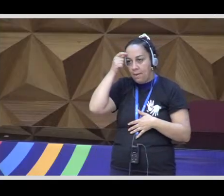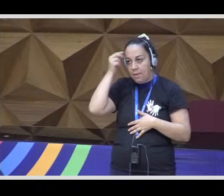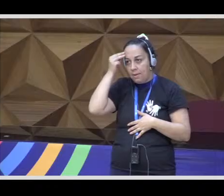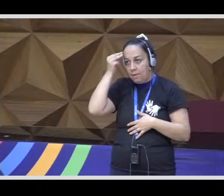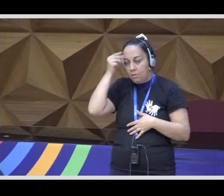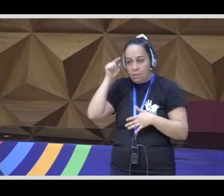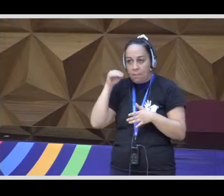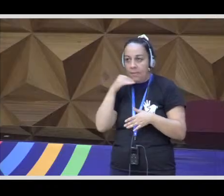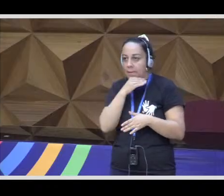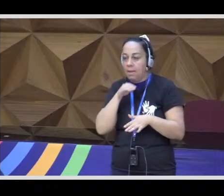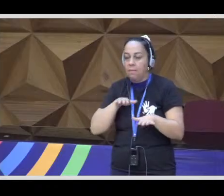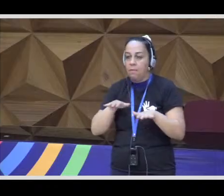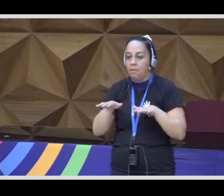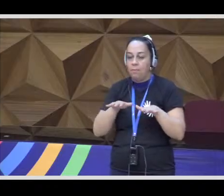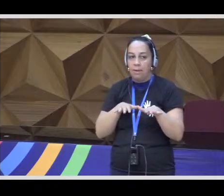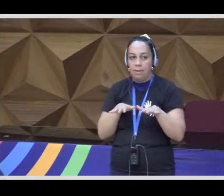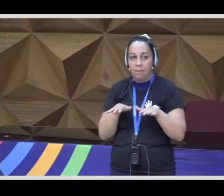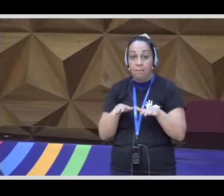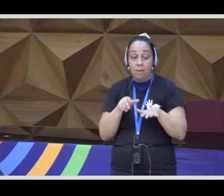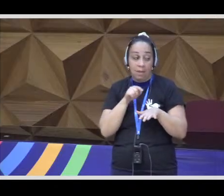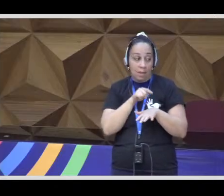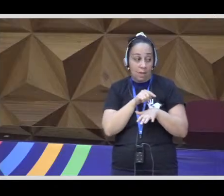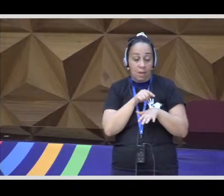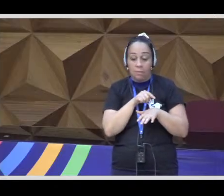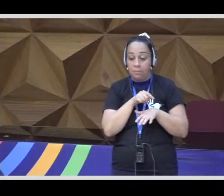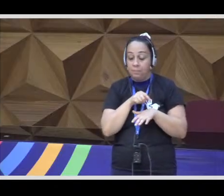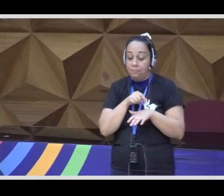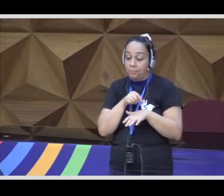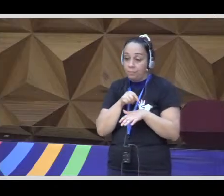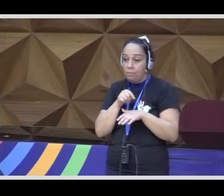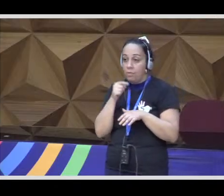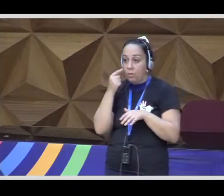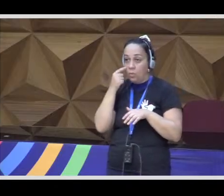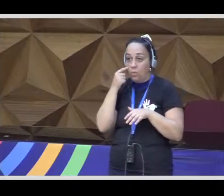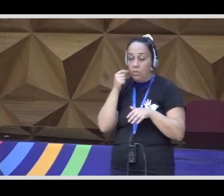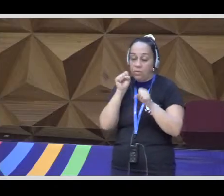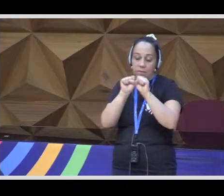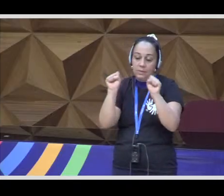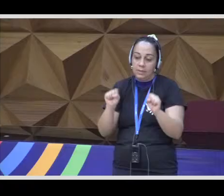your vestibular system, are perceiving changes in acceleration rather than constant motion.